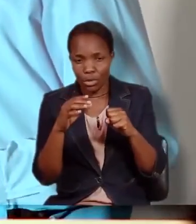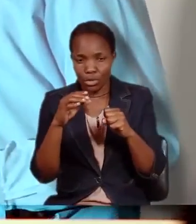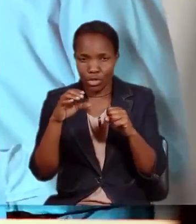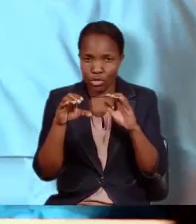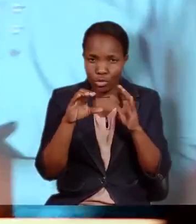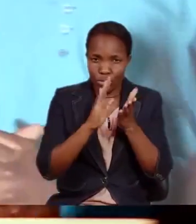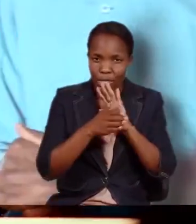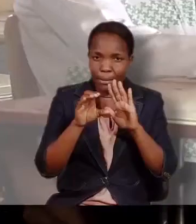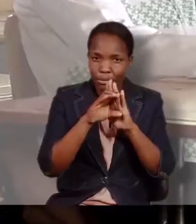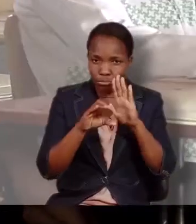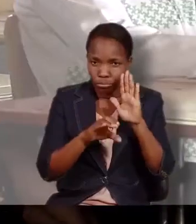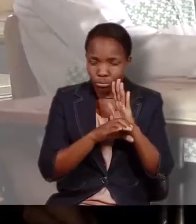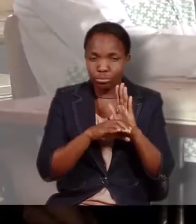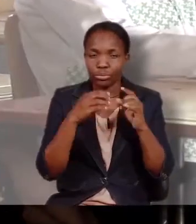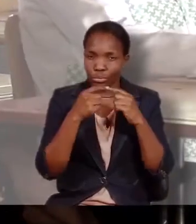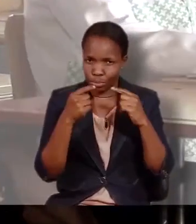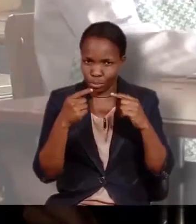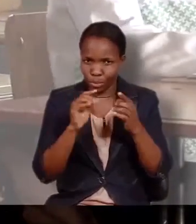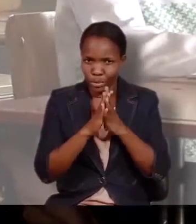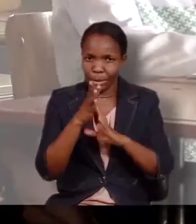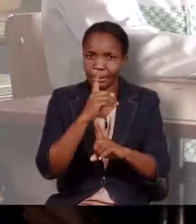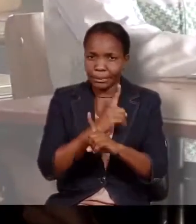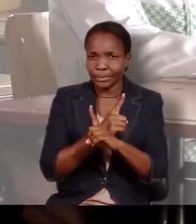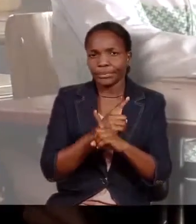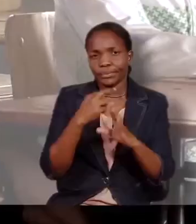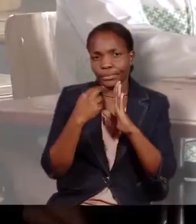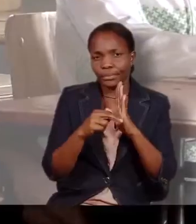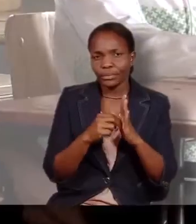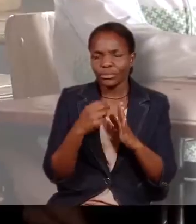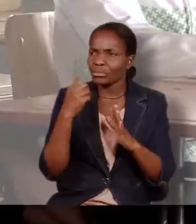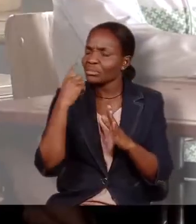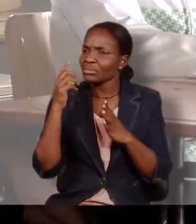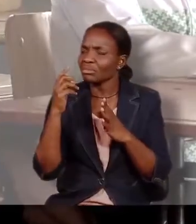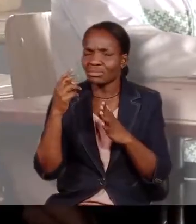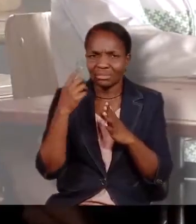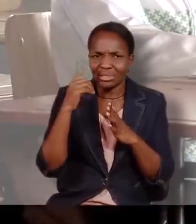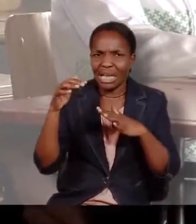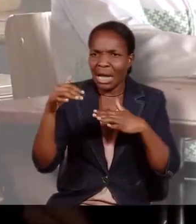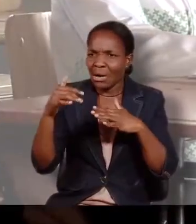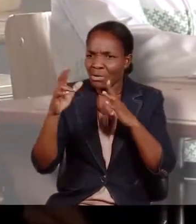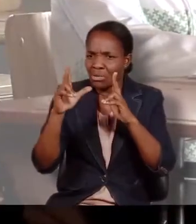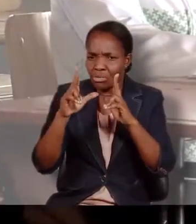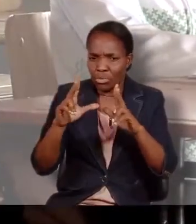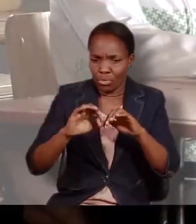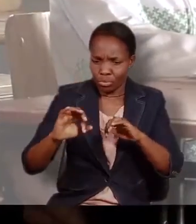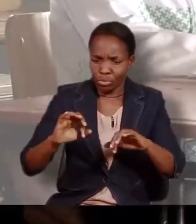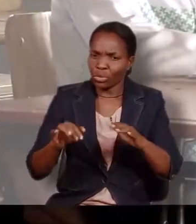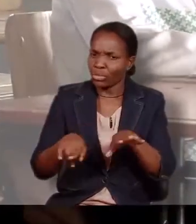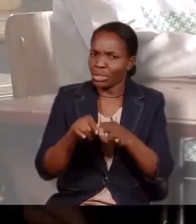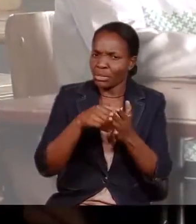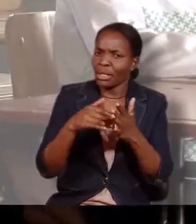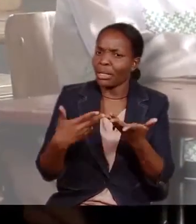system of governance. But sir, I still don't see how dividing the black people made them weaker. Of